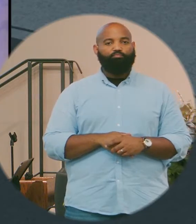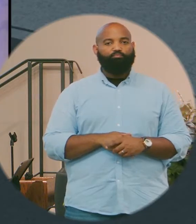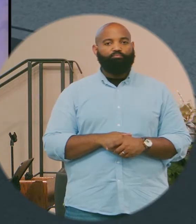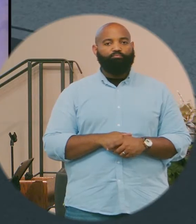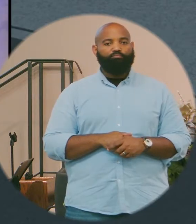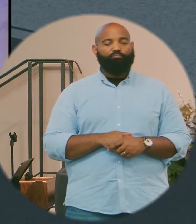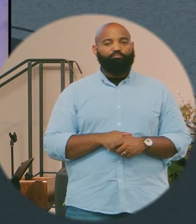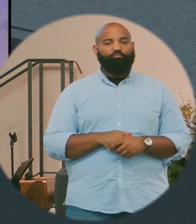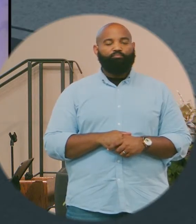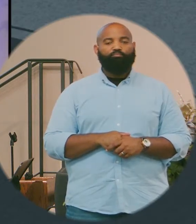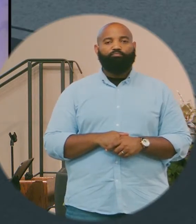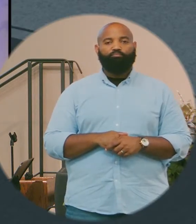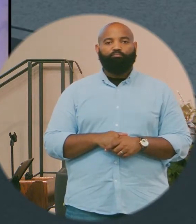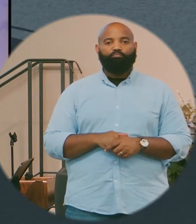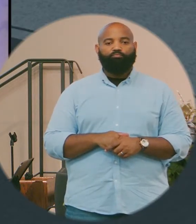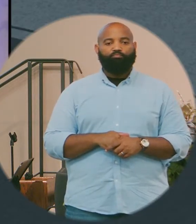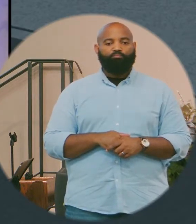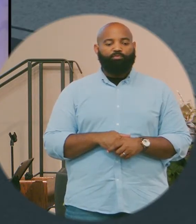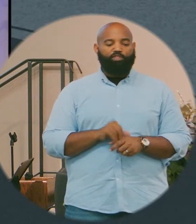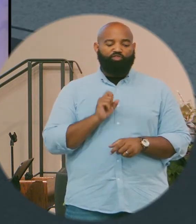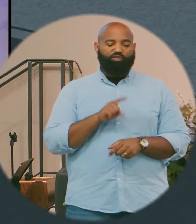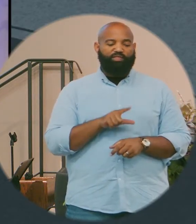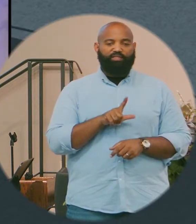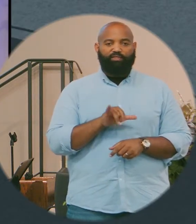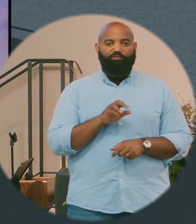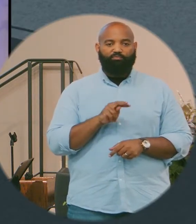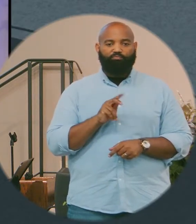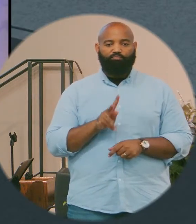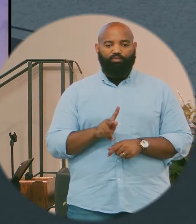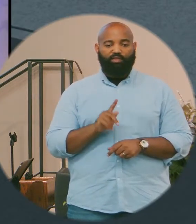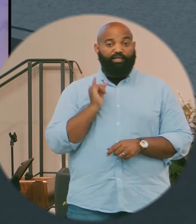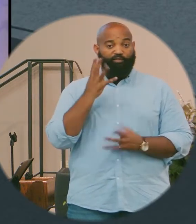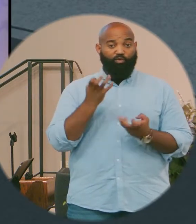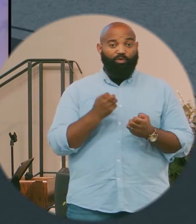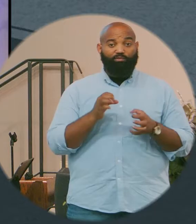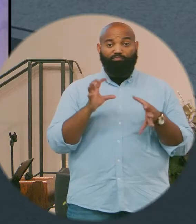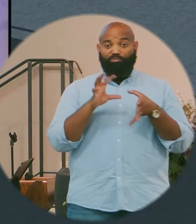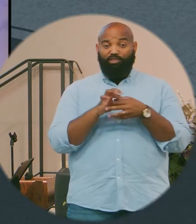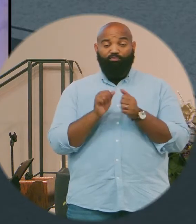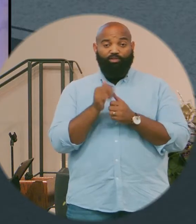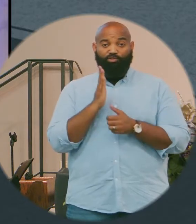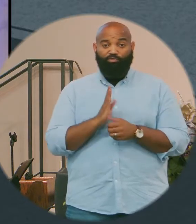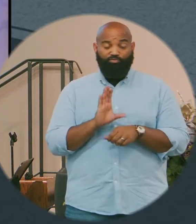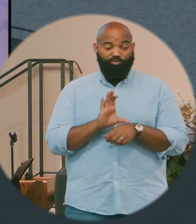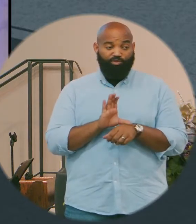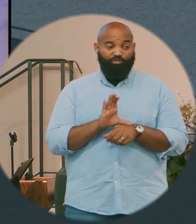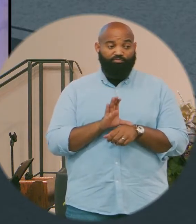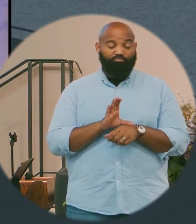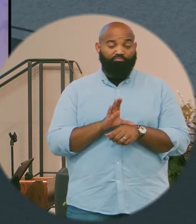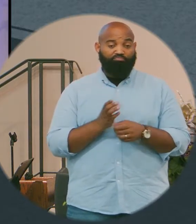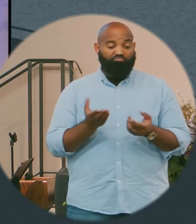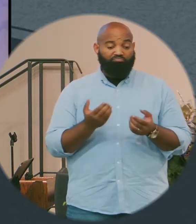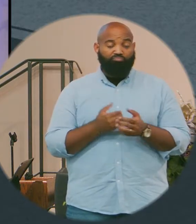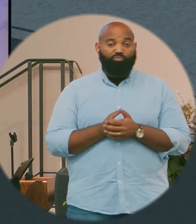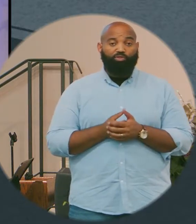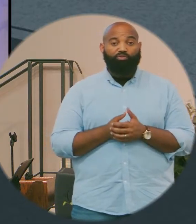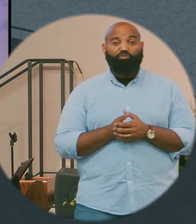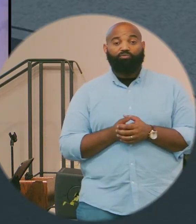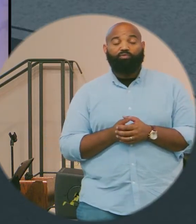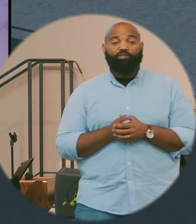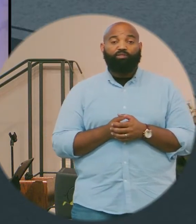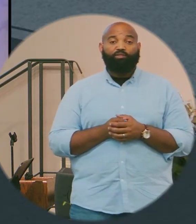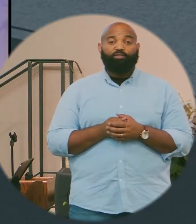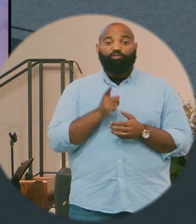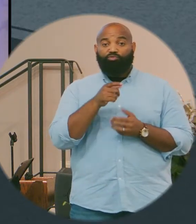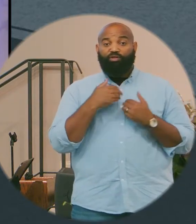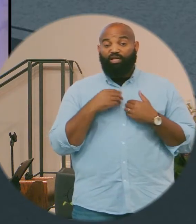click membership. If you want to be a partner, well, you just want a covering. You have